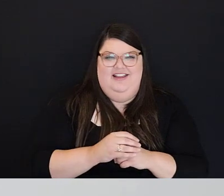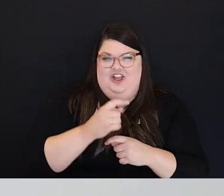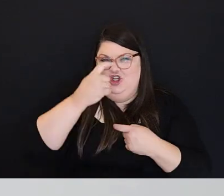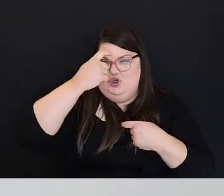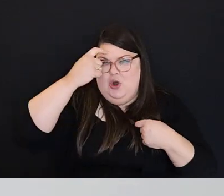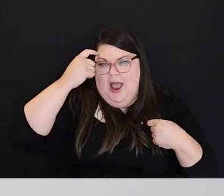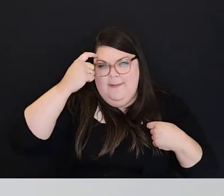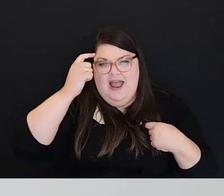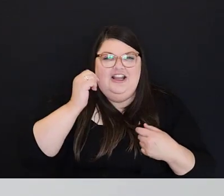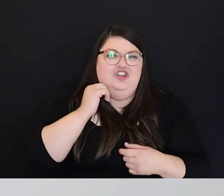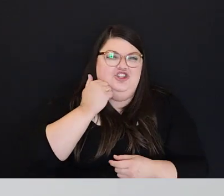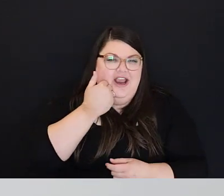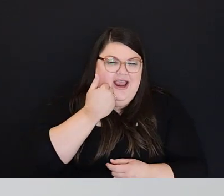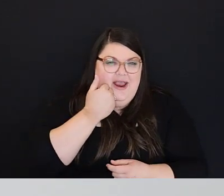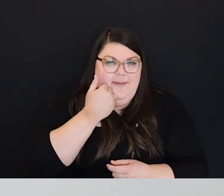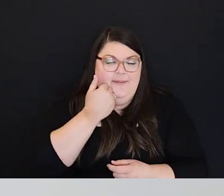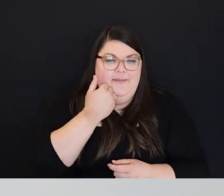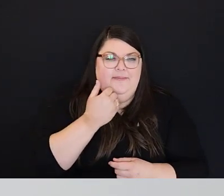trauma and shame,